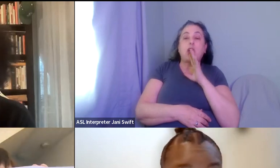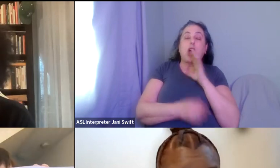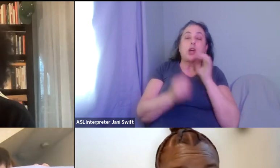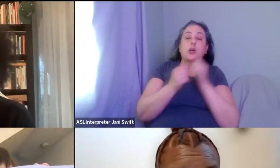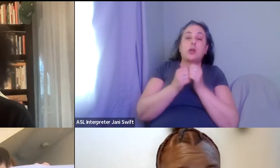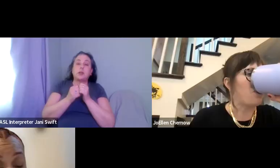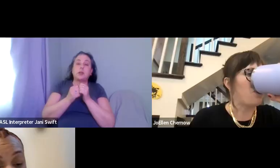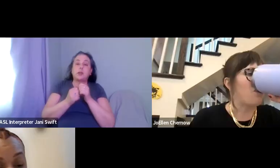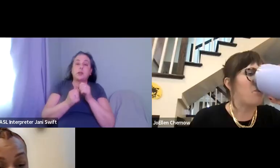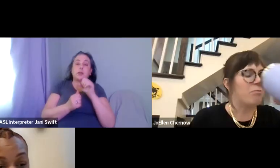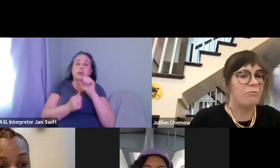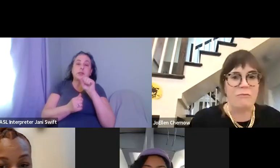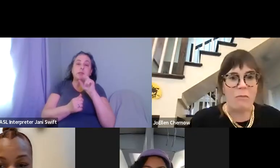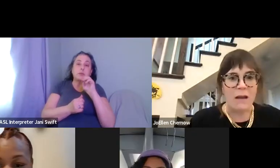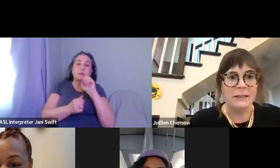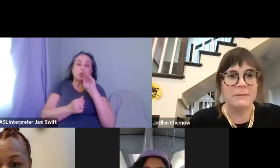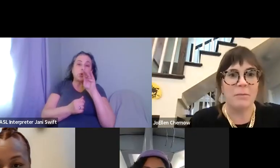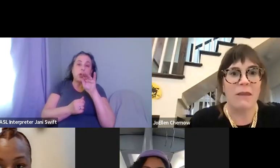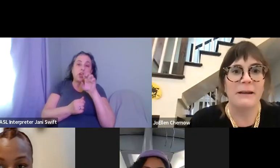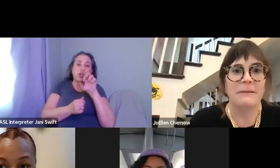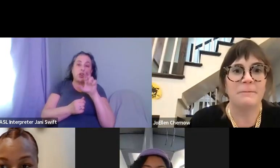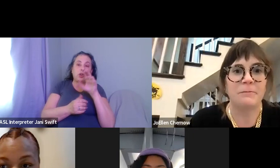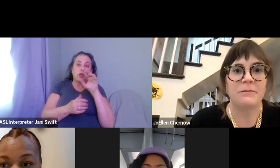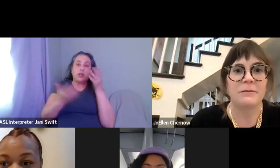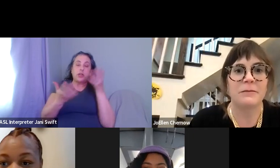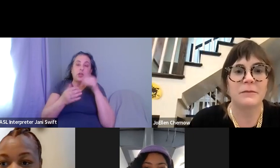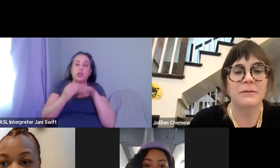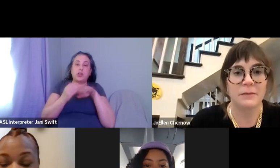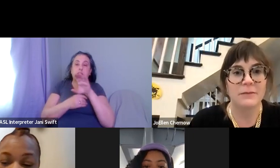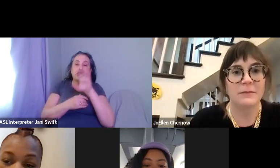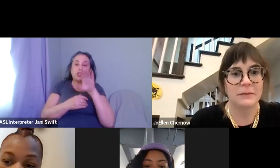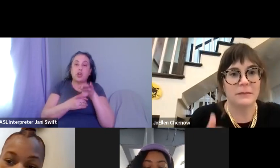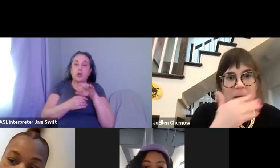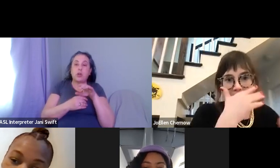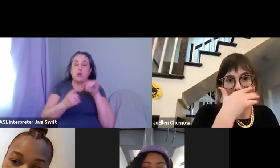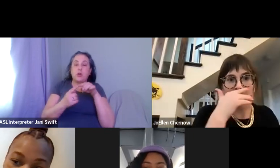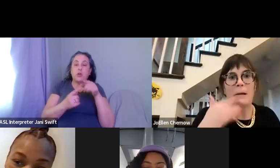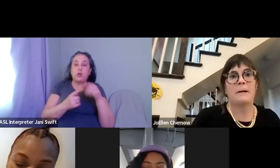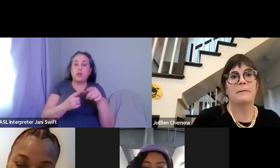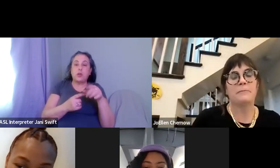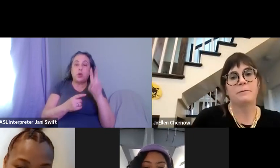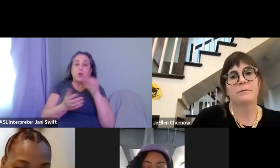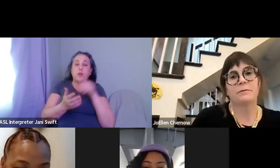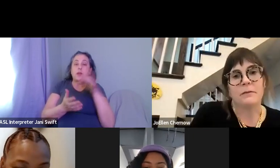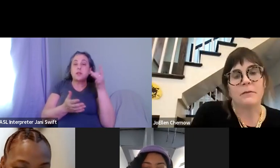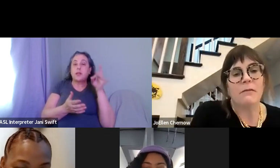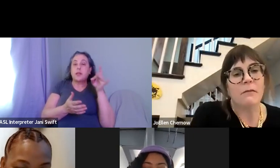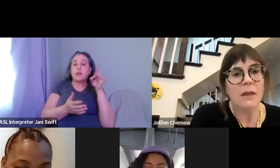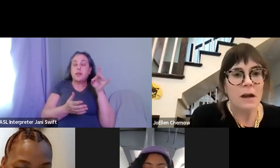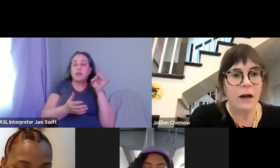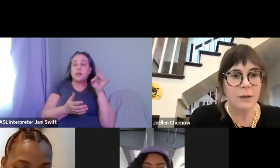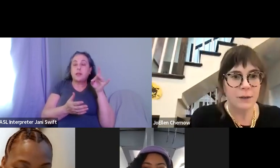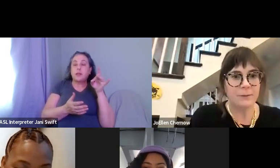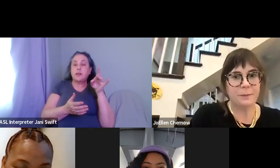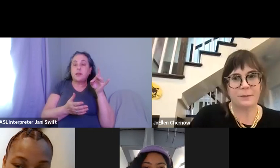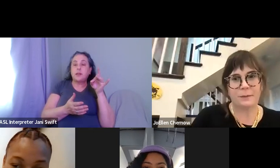Sam Toya here in Chicago when in 2018, and they were at